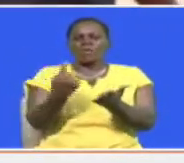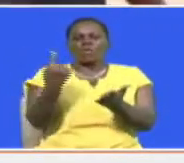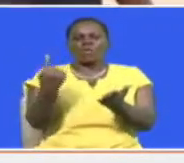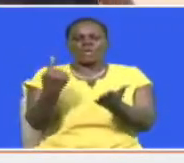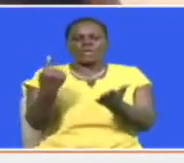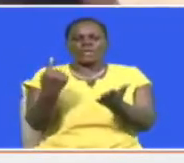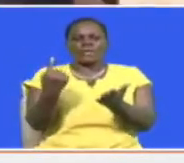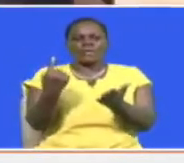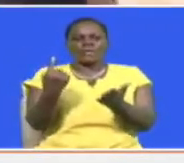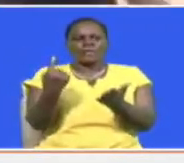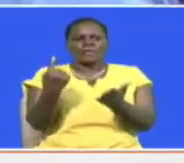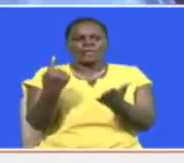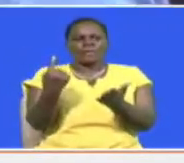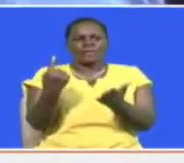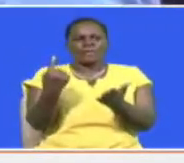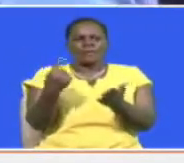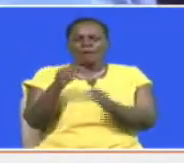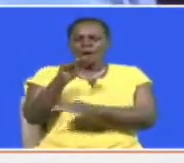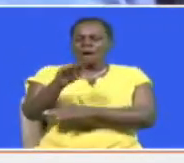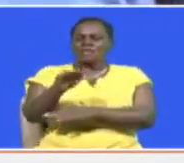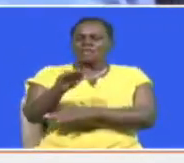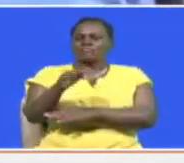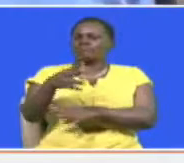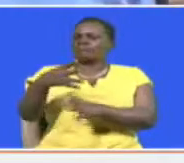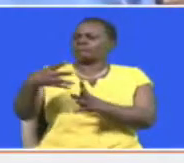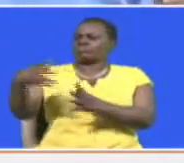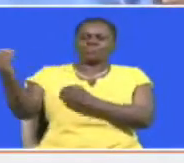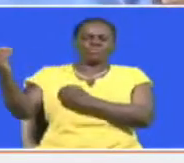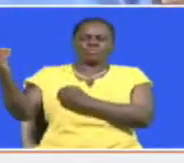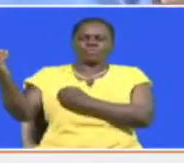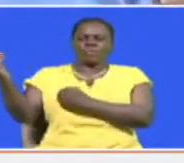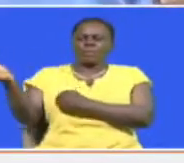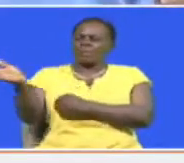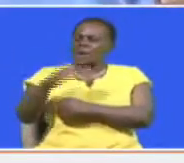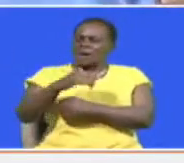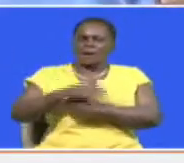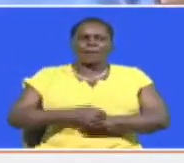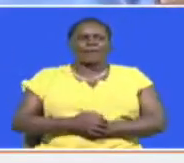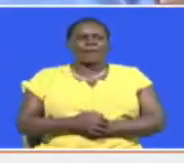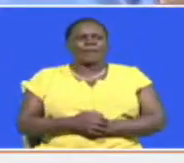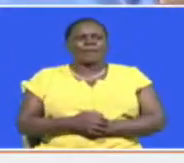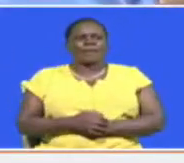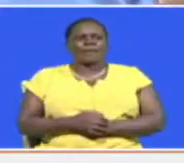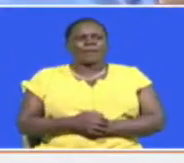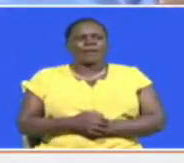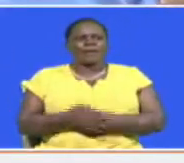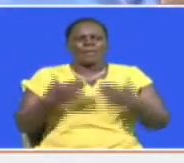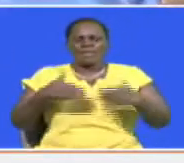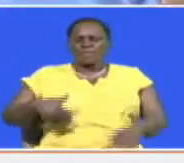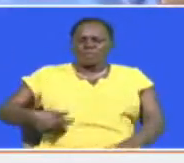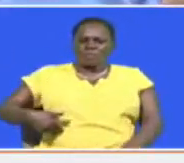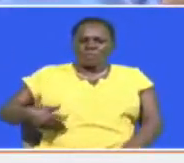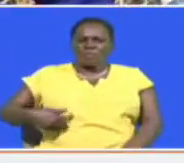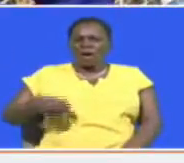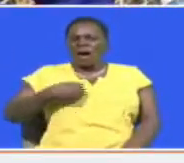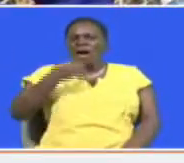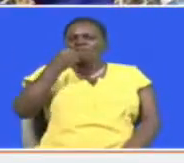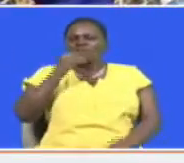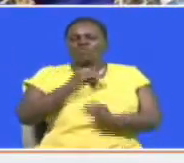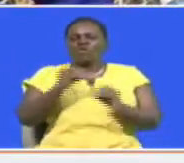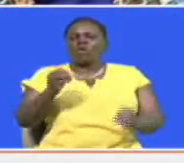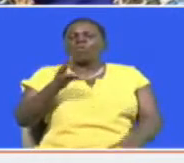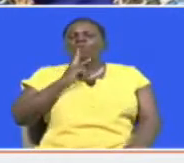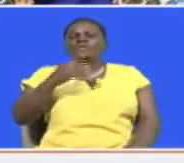in the Shakahola forest and requested them to turn around and leave. Watu wakastavishwa hapa, wakakosa chakula na